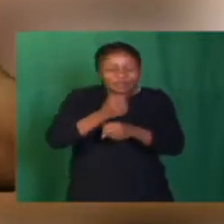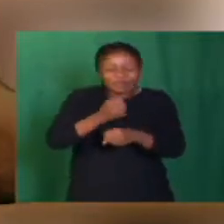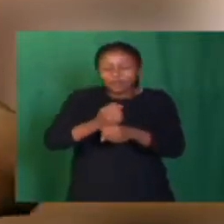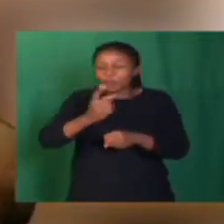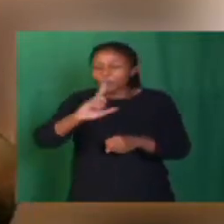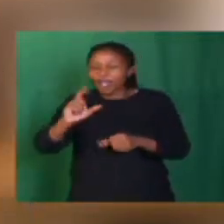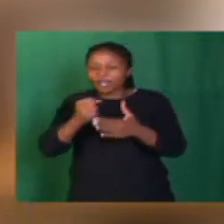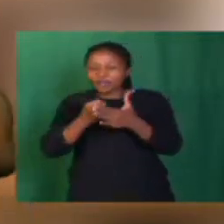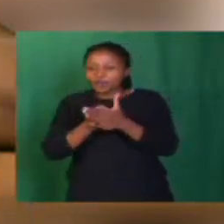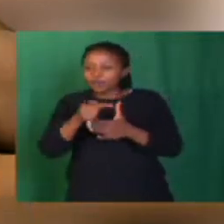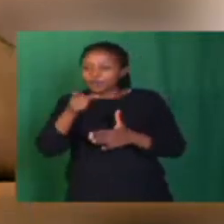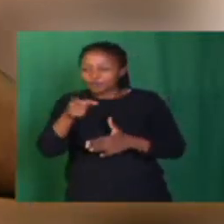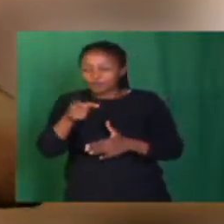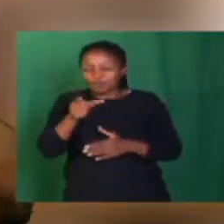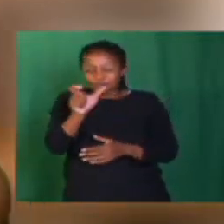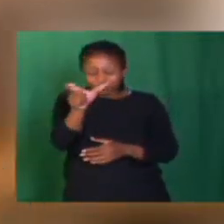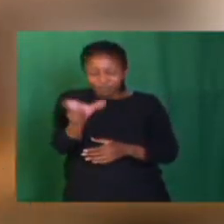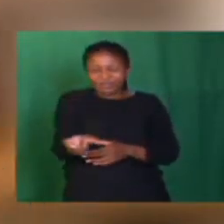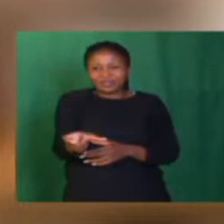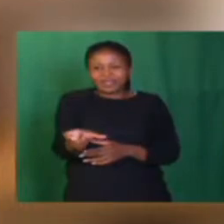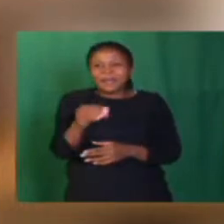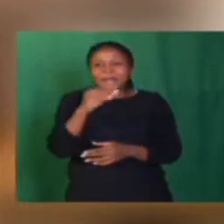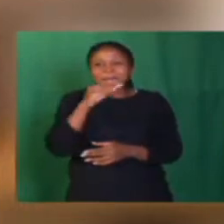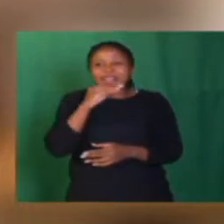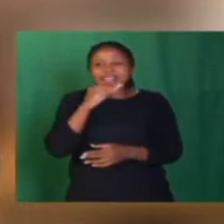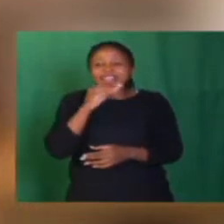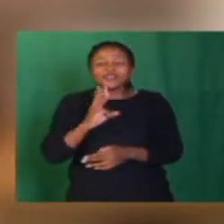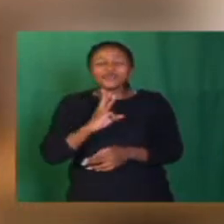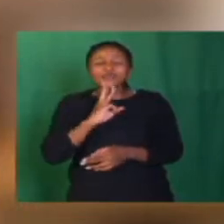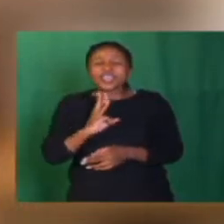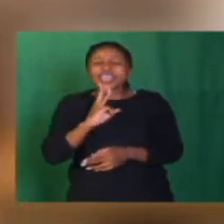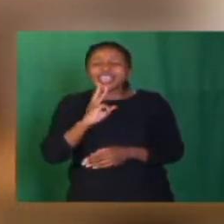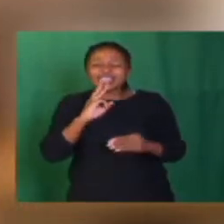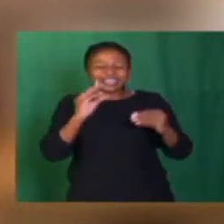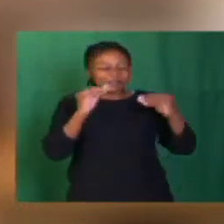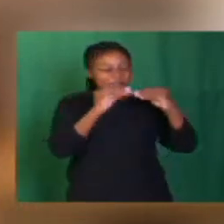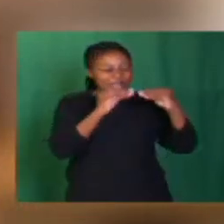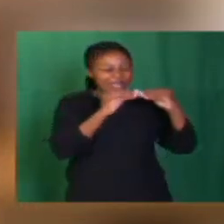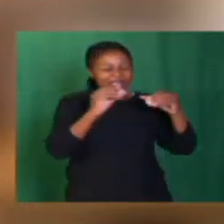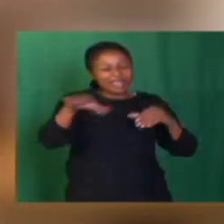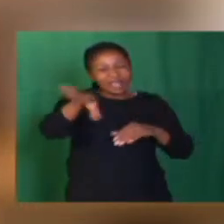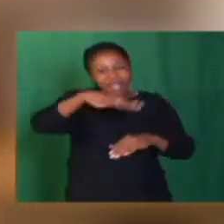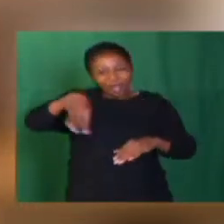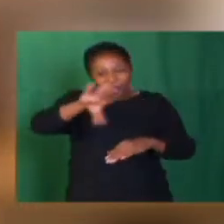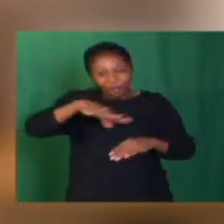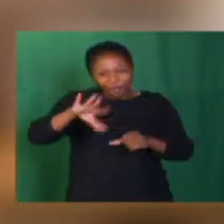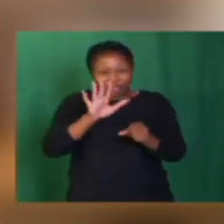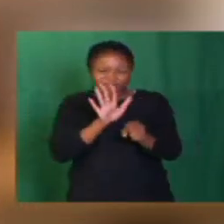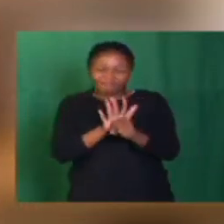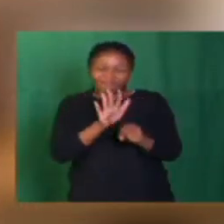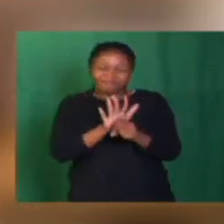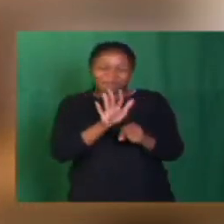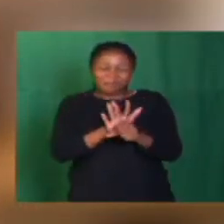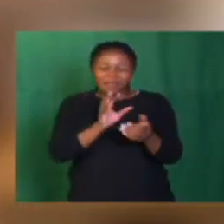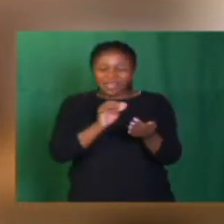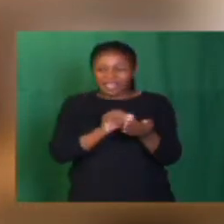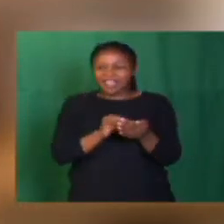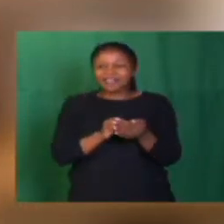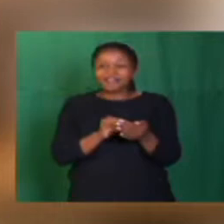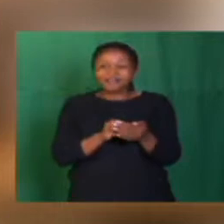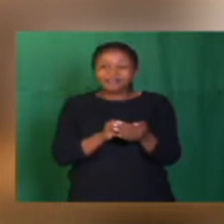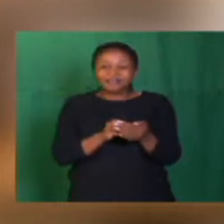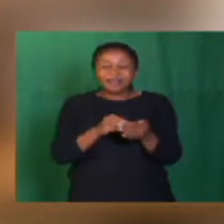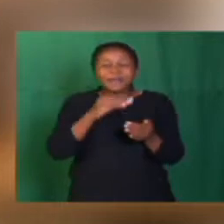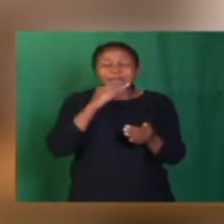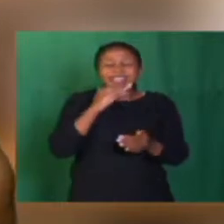avid reader. You have built in your vocabulary bank. So it is very important that you use vocabulary accurately.